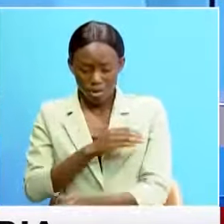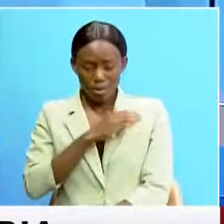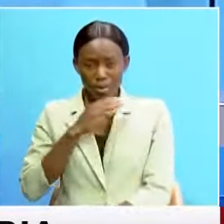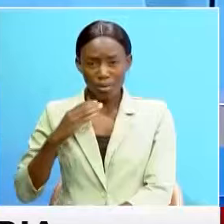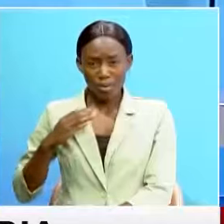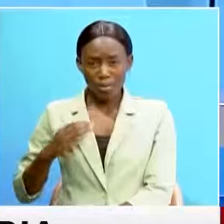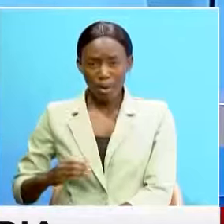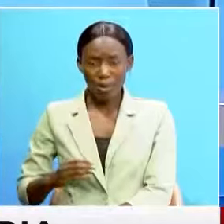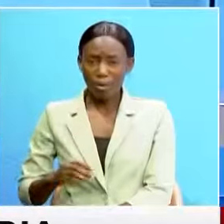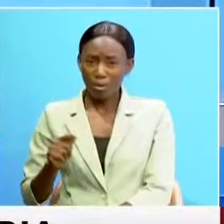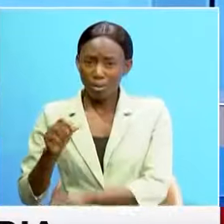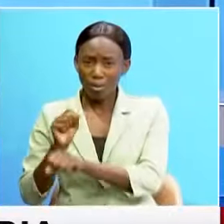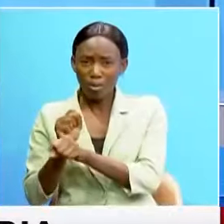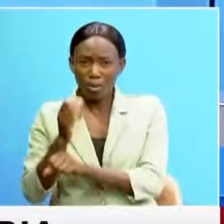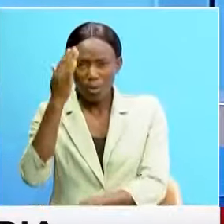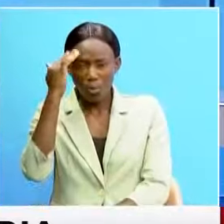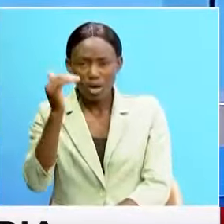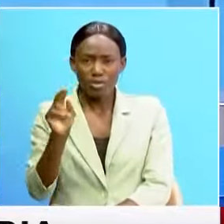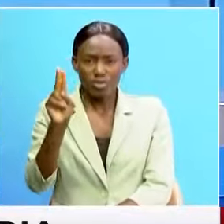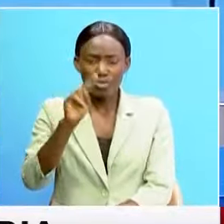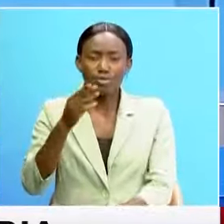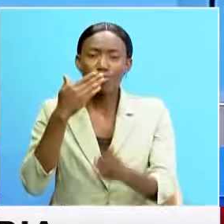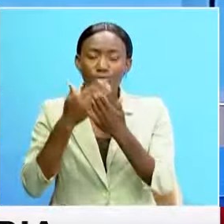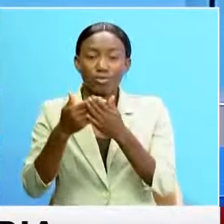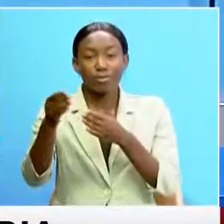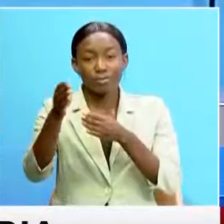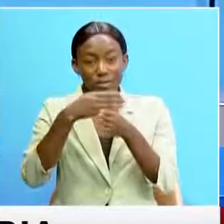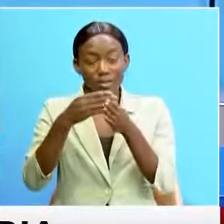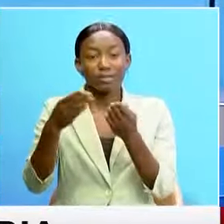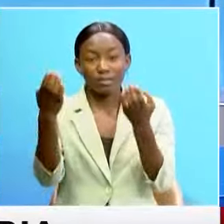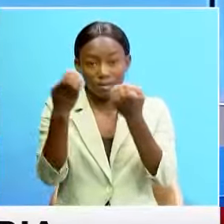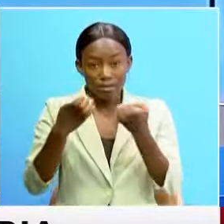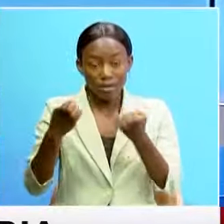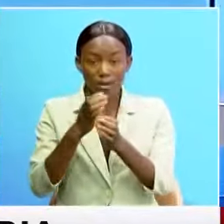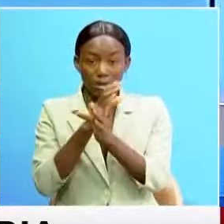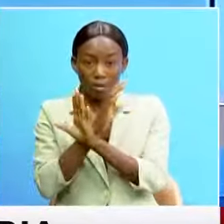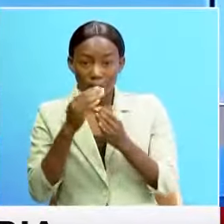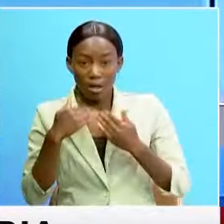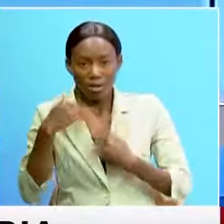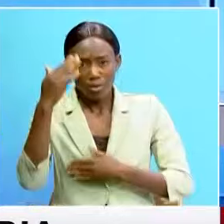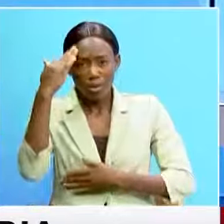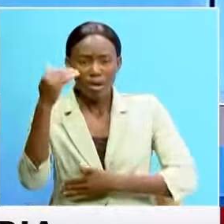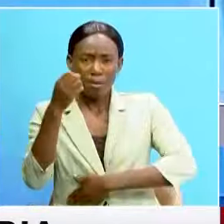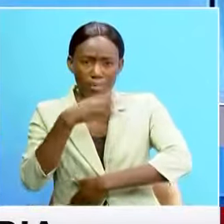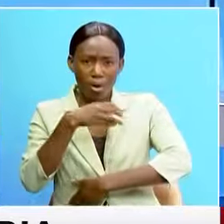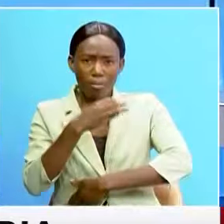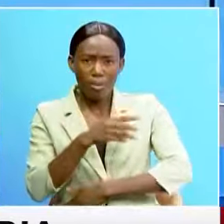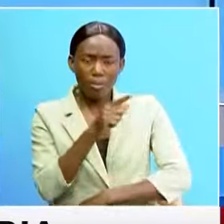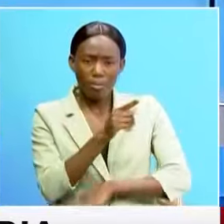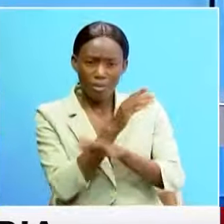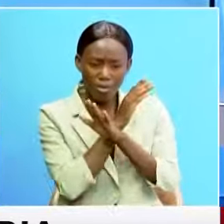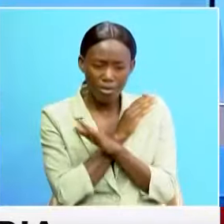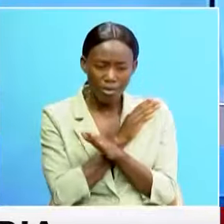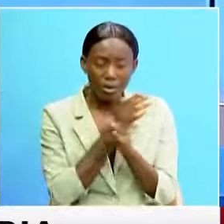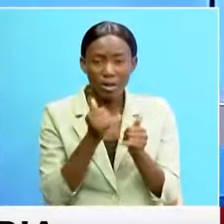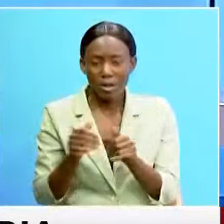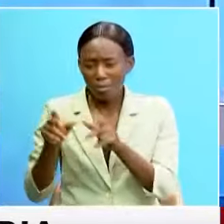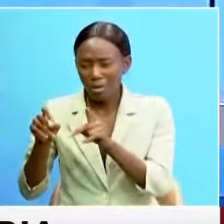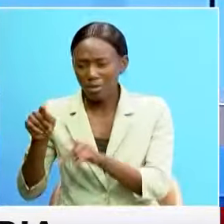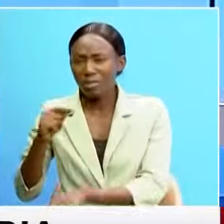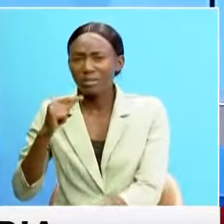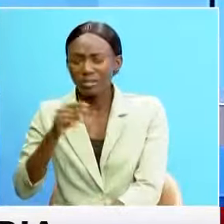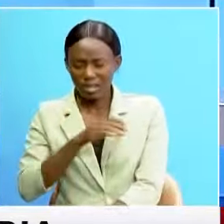take advantage of the good business environment Zambia has to invest in the country. Mr. Mwetwa says Zambia and China